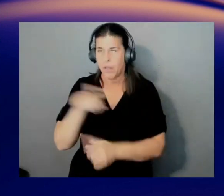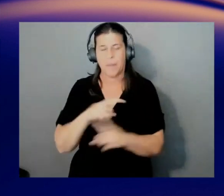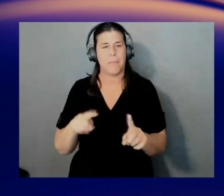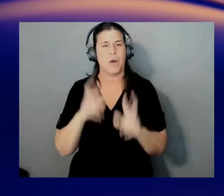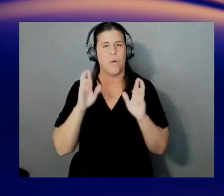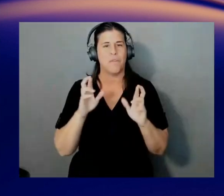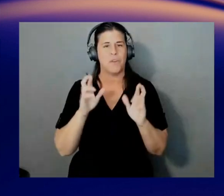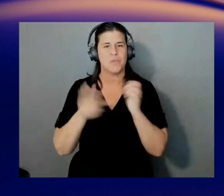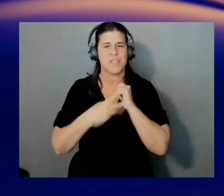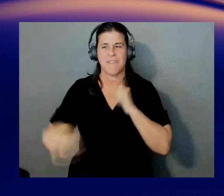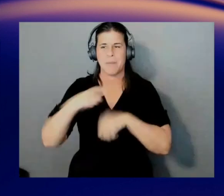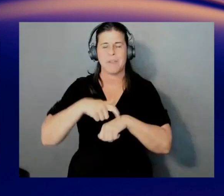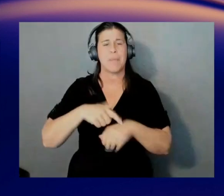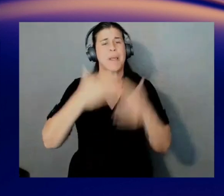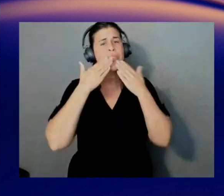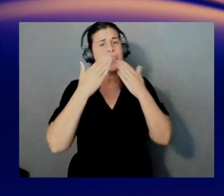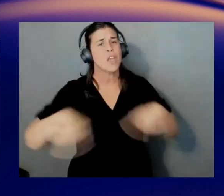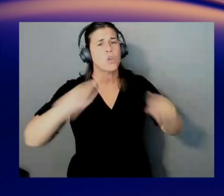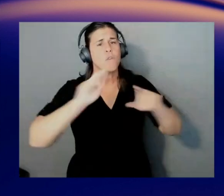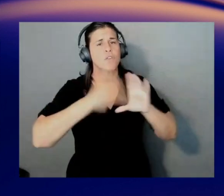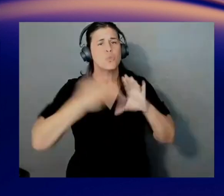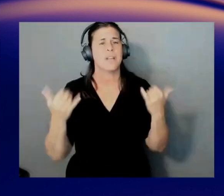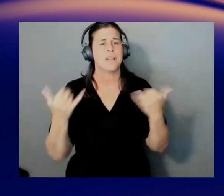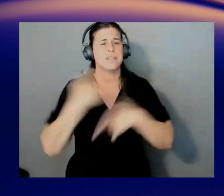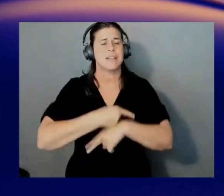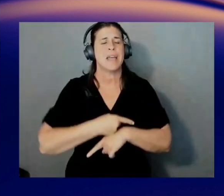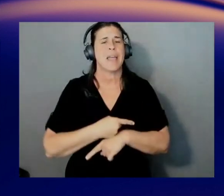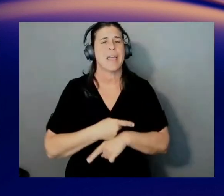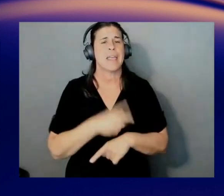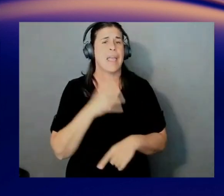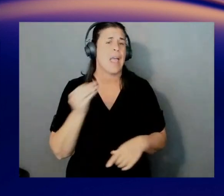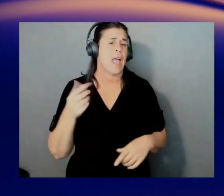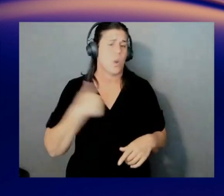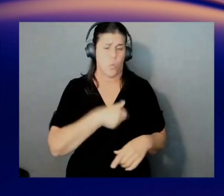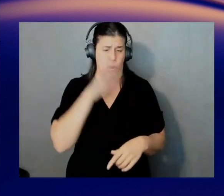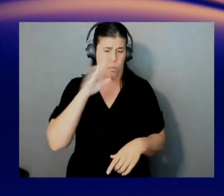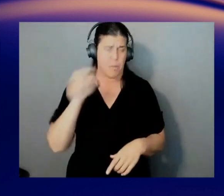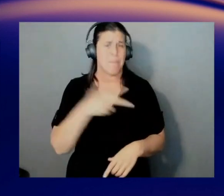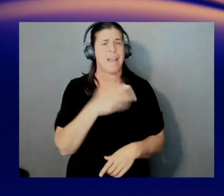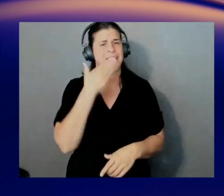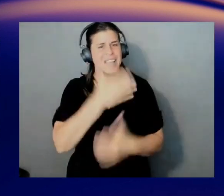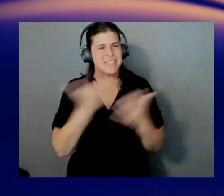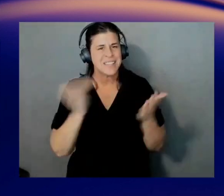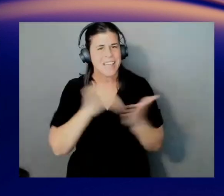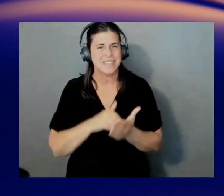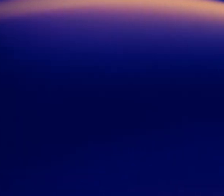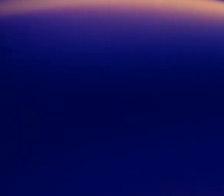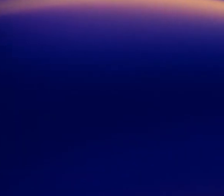Thank you all for joining us today, and we'll be right back. Thanks so much. Thank you, everyone.